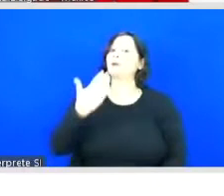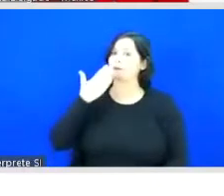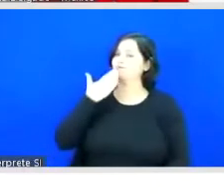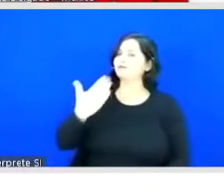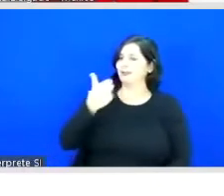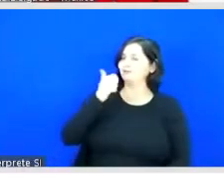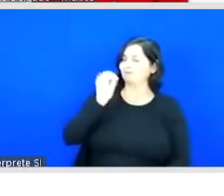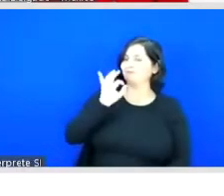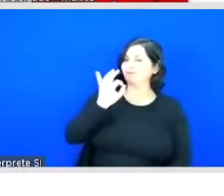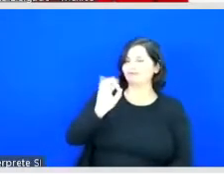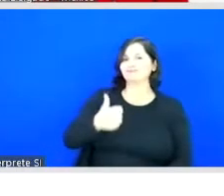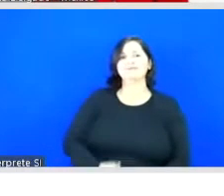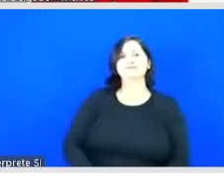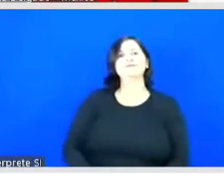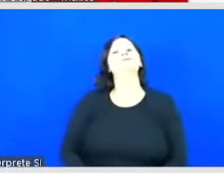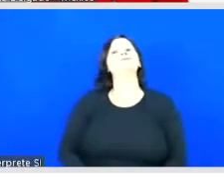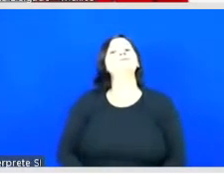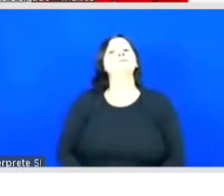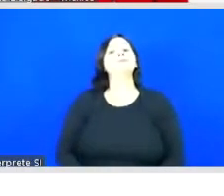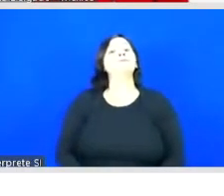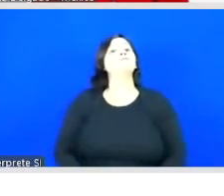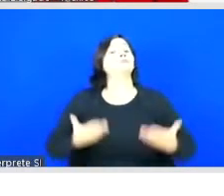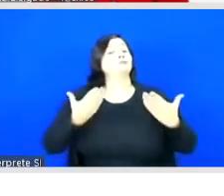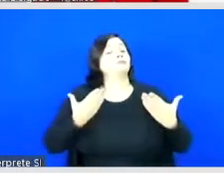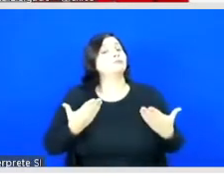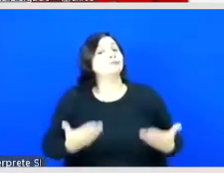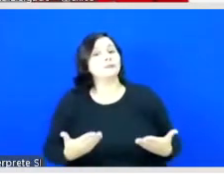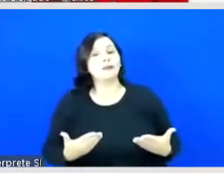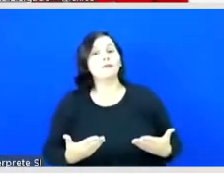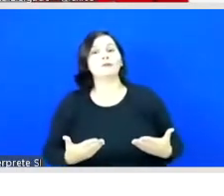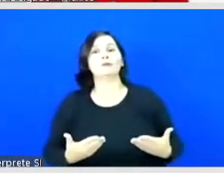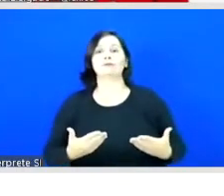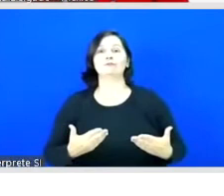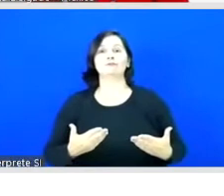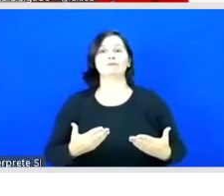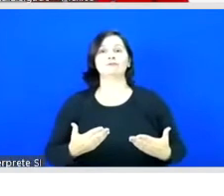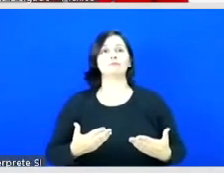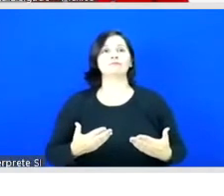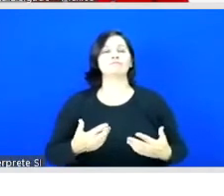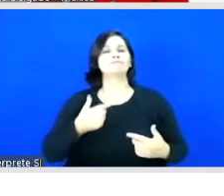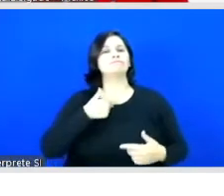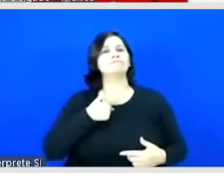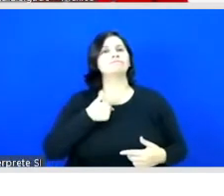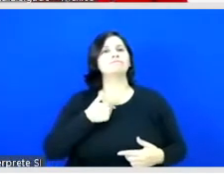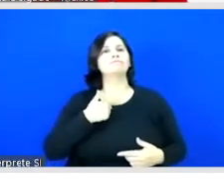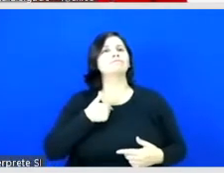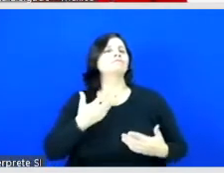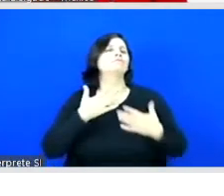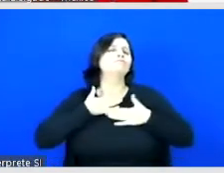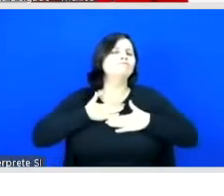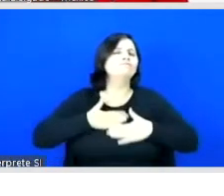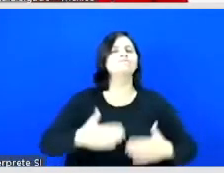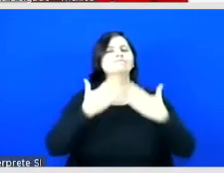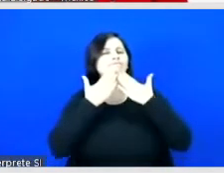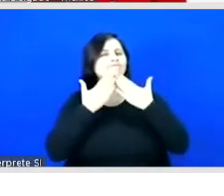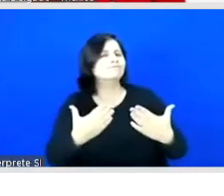our discussion today. And thanks to the impressive performance of our panelists in time management, we